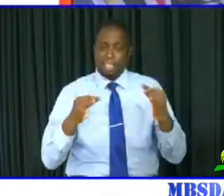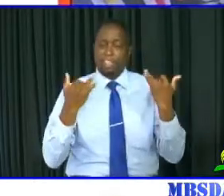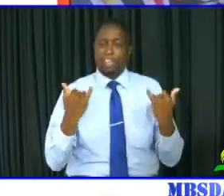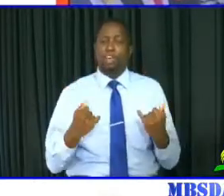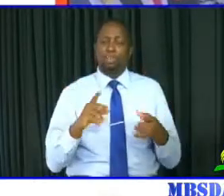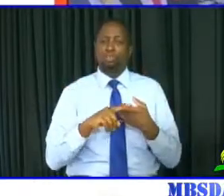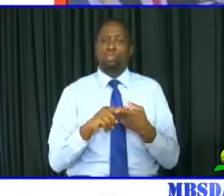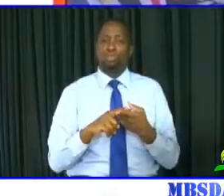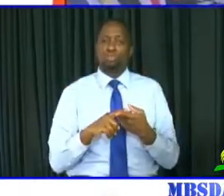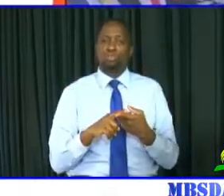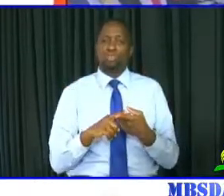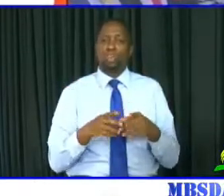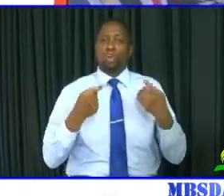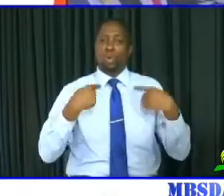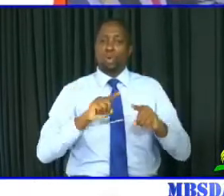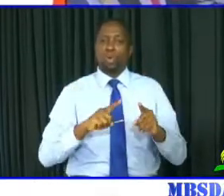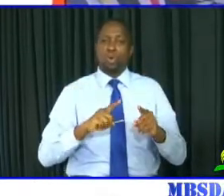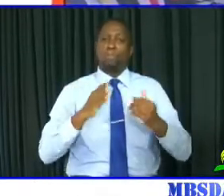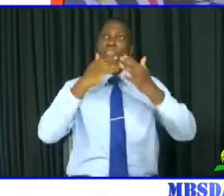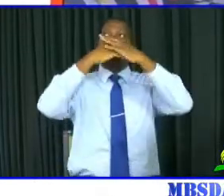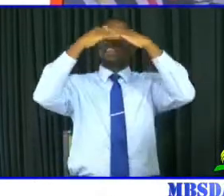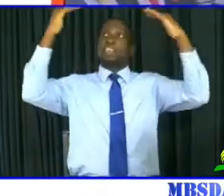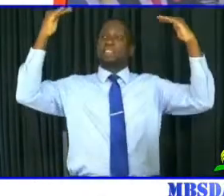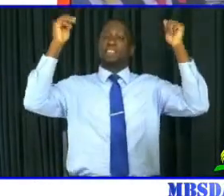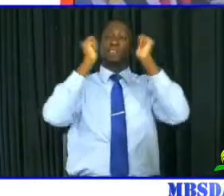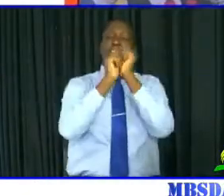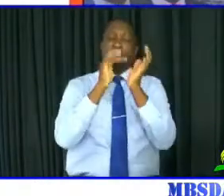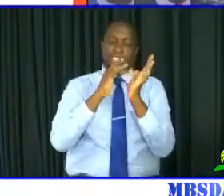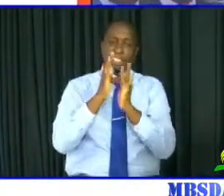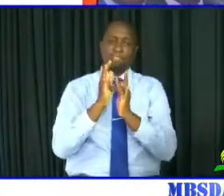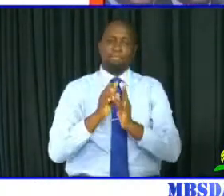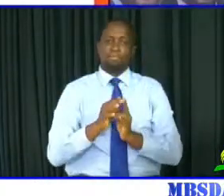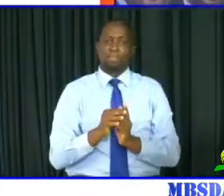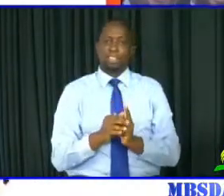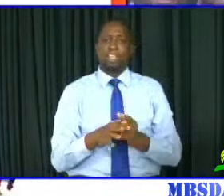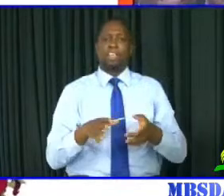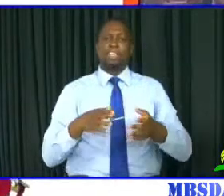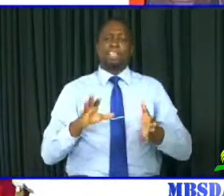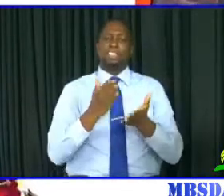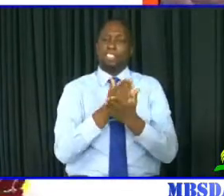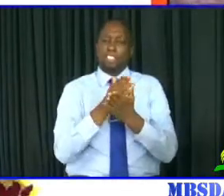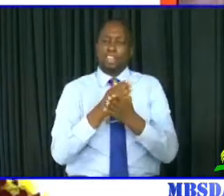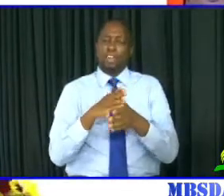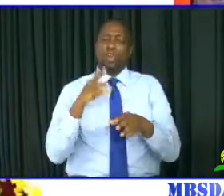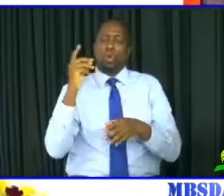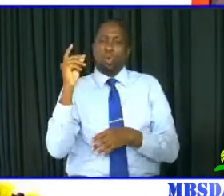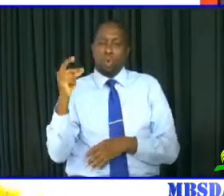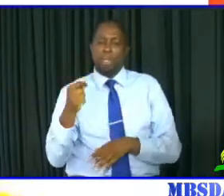go home with Jesus. I'll share with you quickly a story.